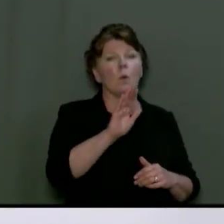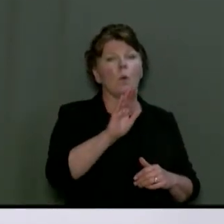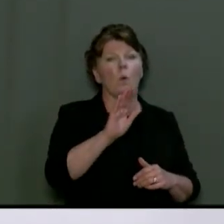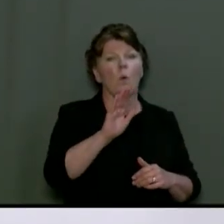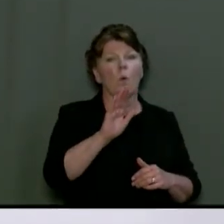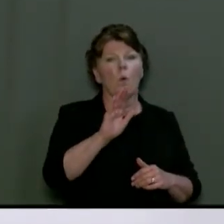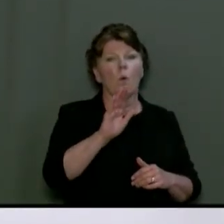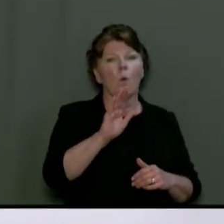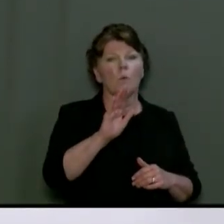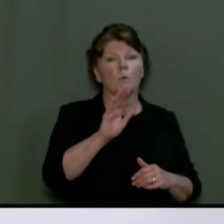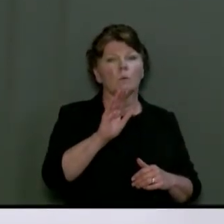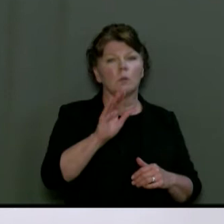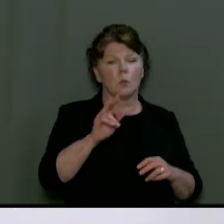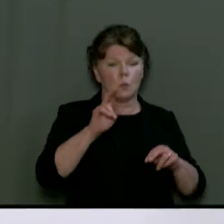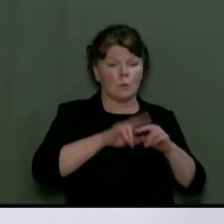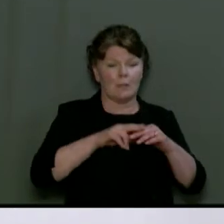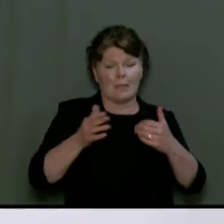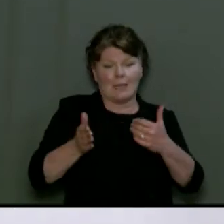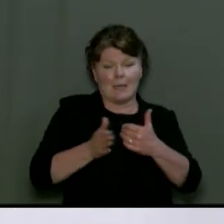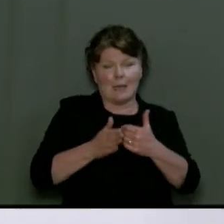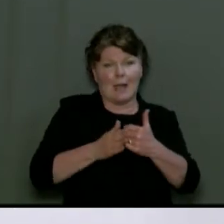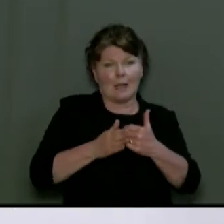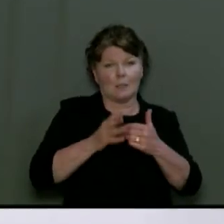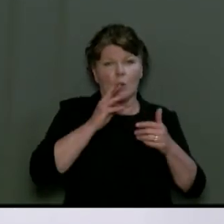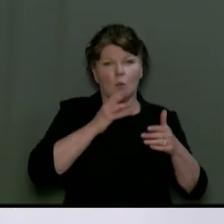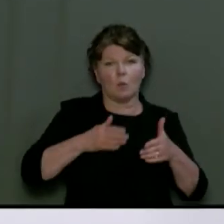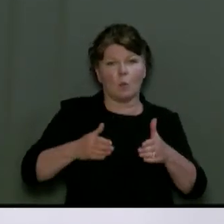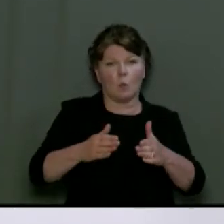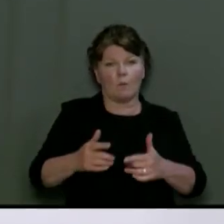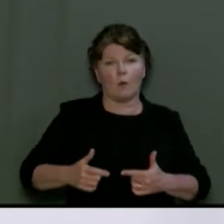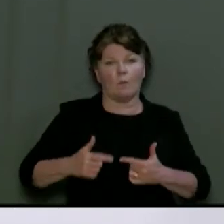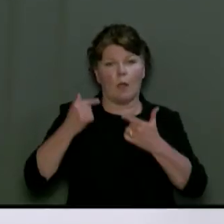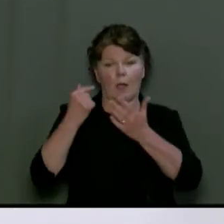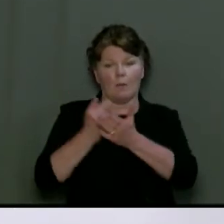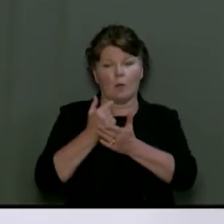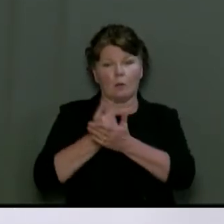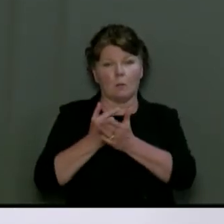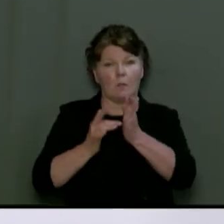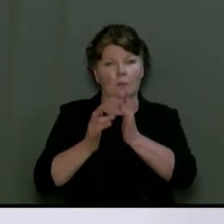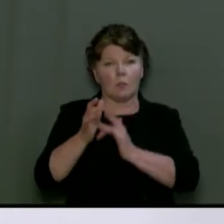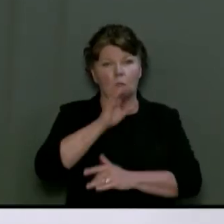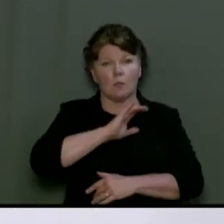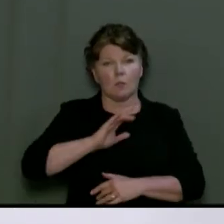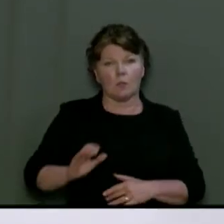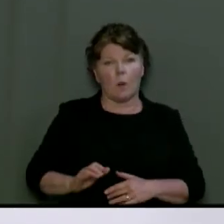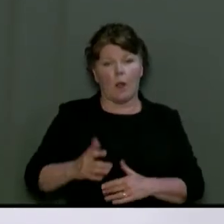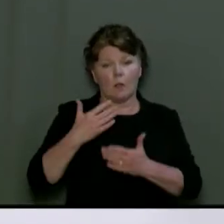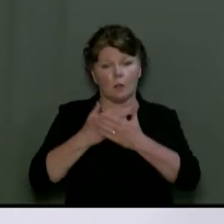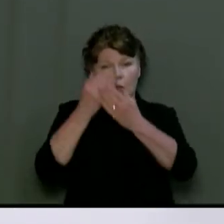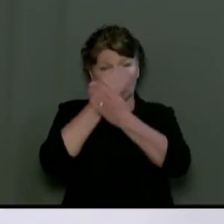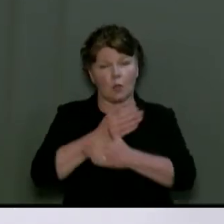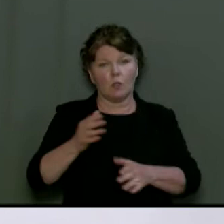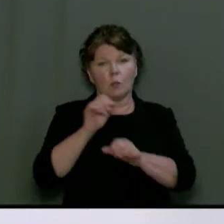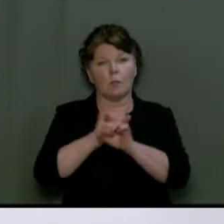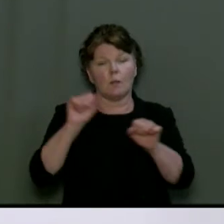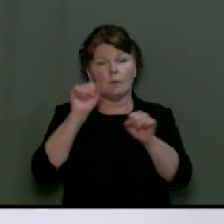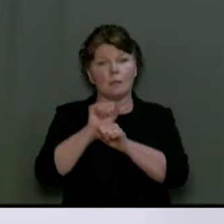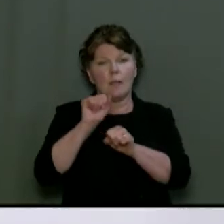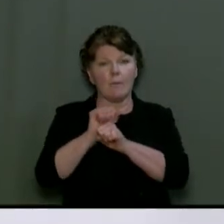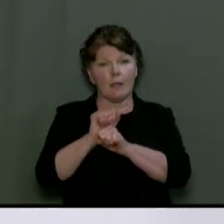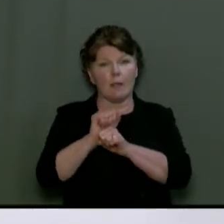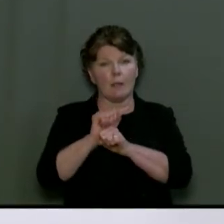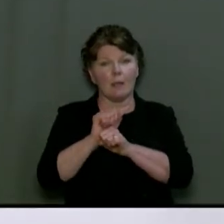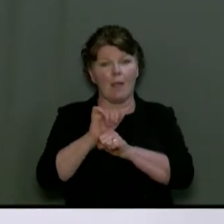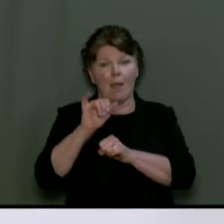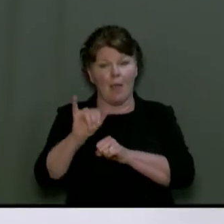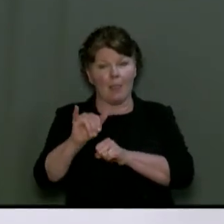yourself next to the river of life that is the gospel of Jesus Christ and the good news of salvation, and share